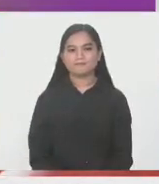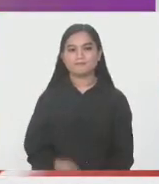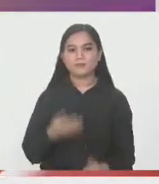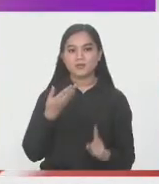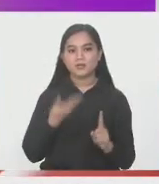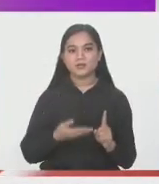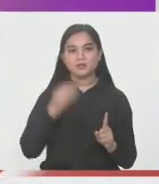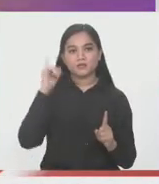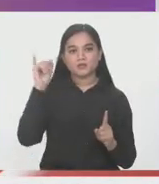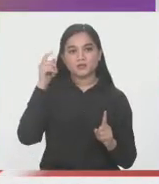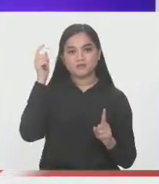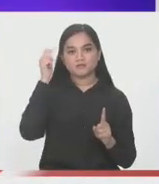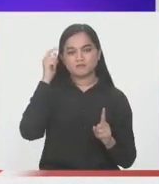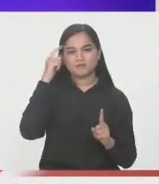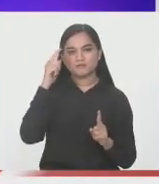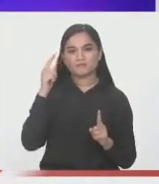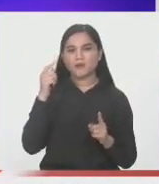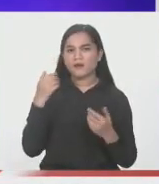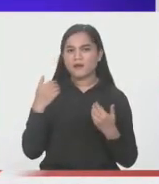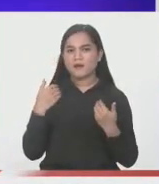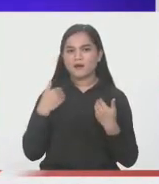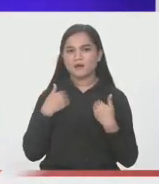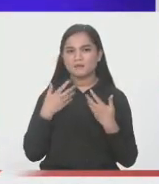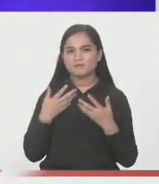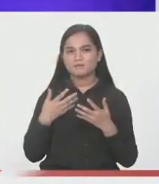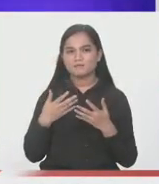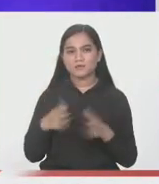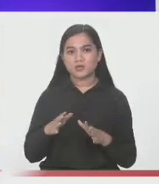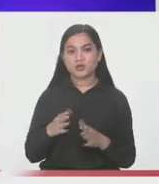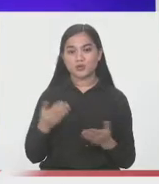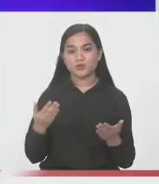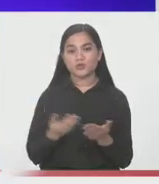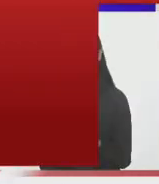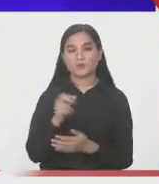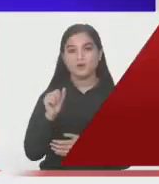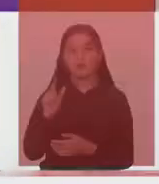And Justin Timberlake has a few tricks up his sleeve for his new album.